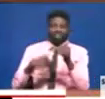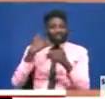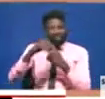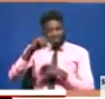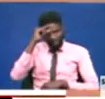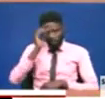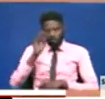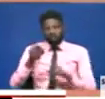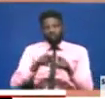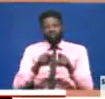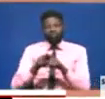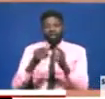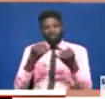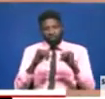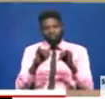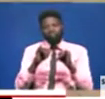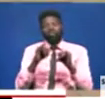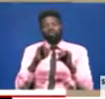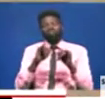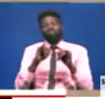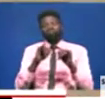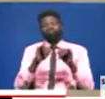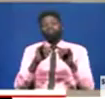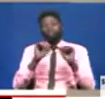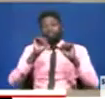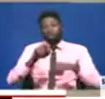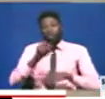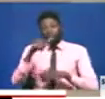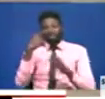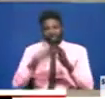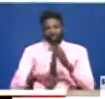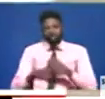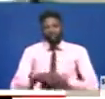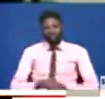would implement affordable tax regimes. Caroline Jenga, Full Prime Edition.